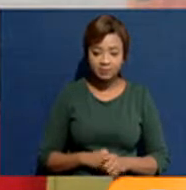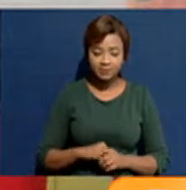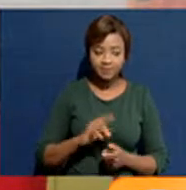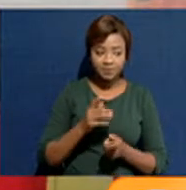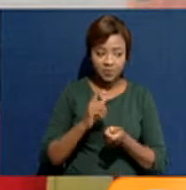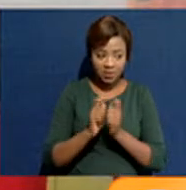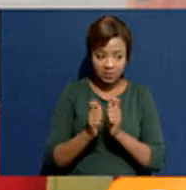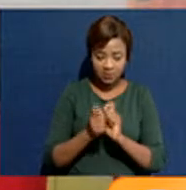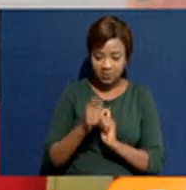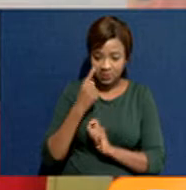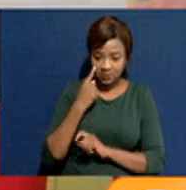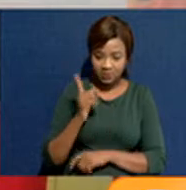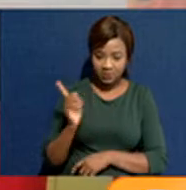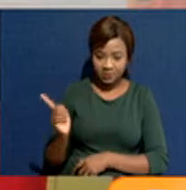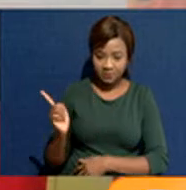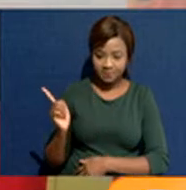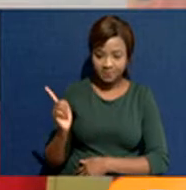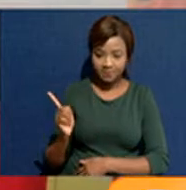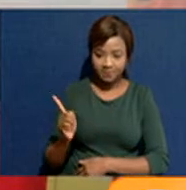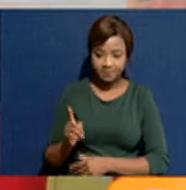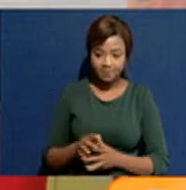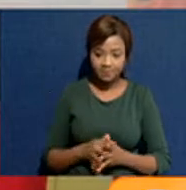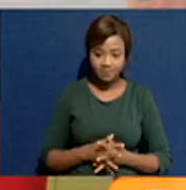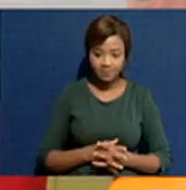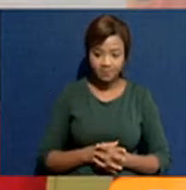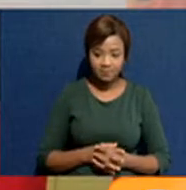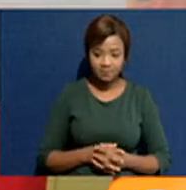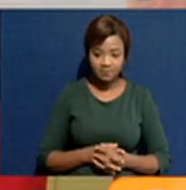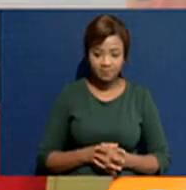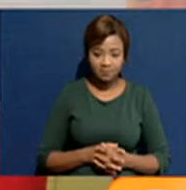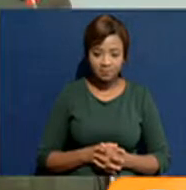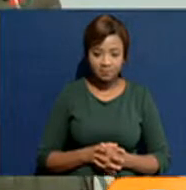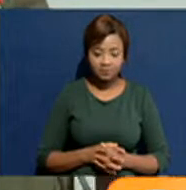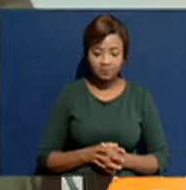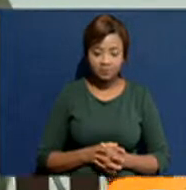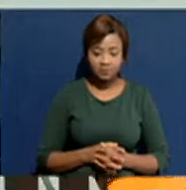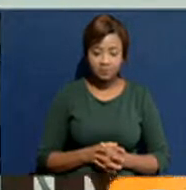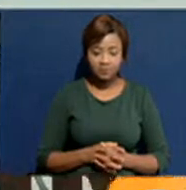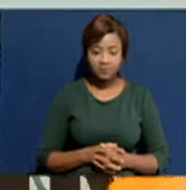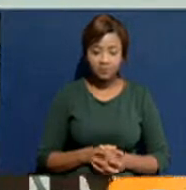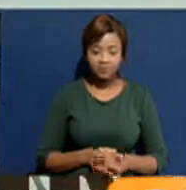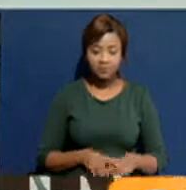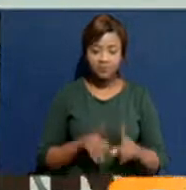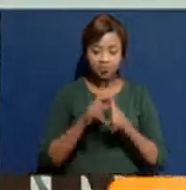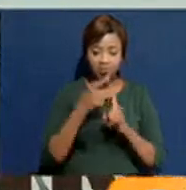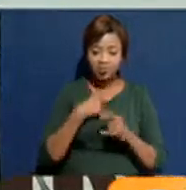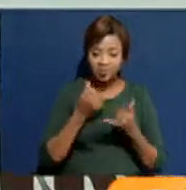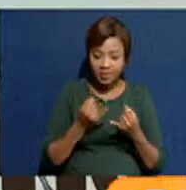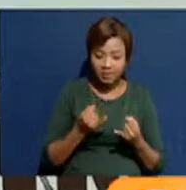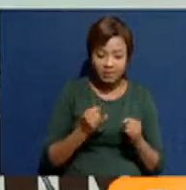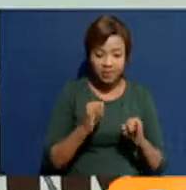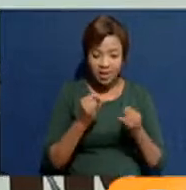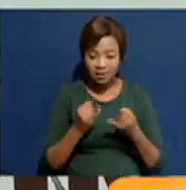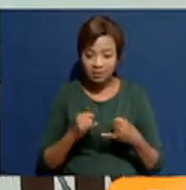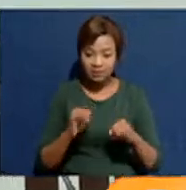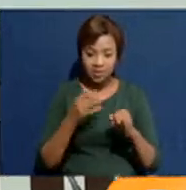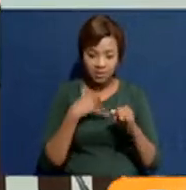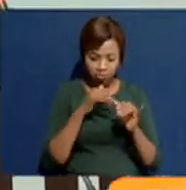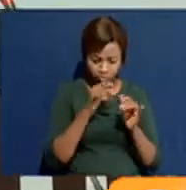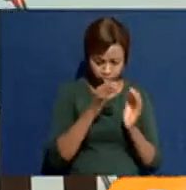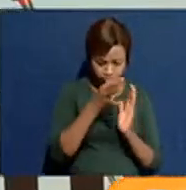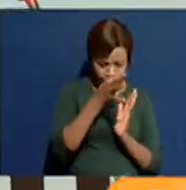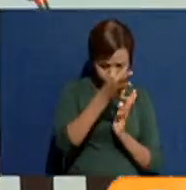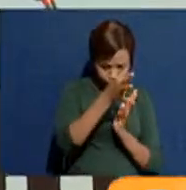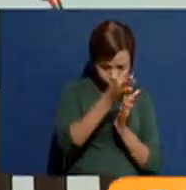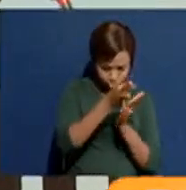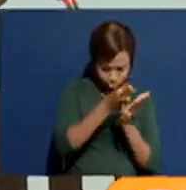and refund 30% tax levied on their vehicle reimbursements. I was trying to calculate our